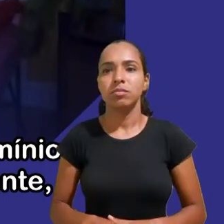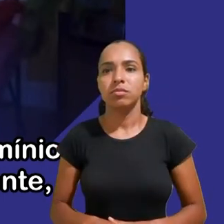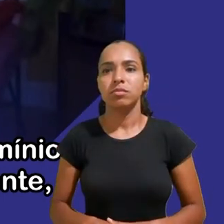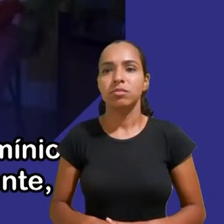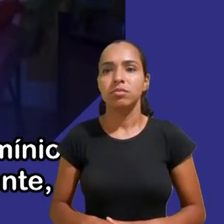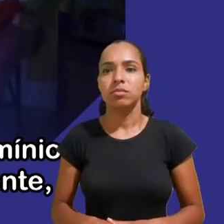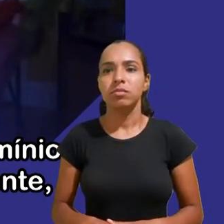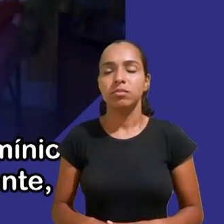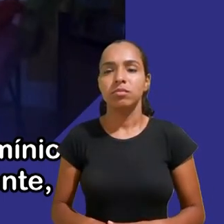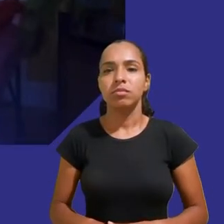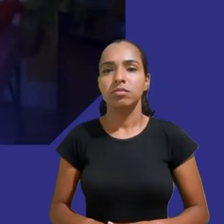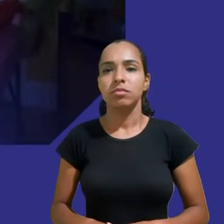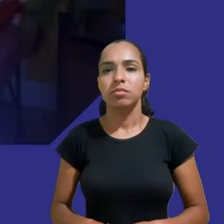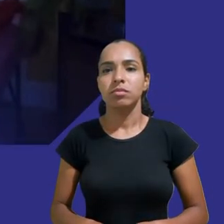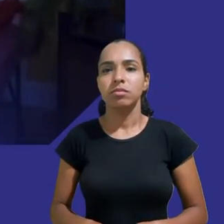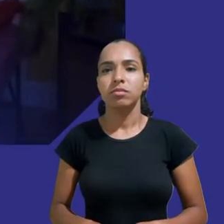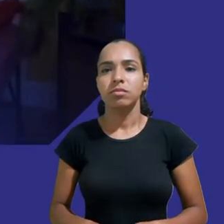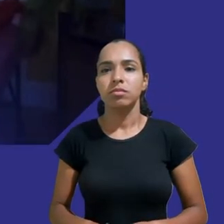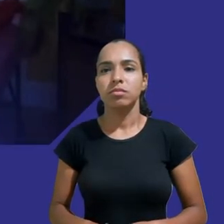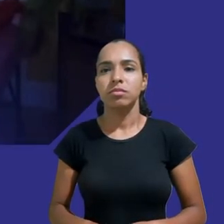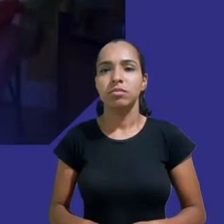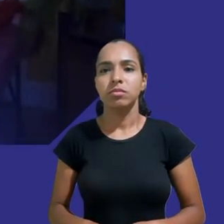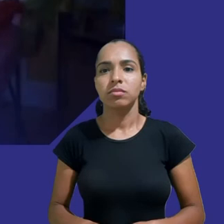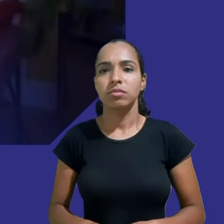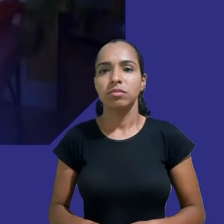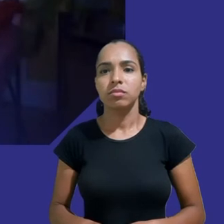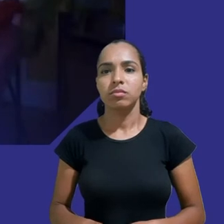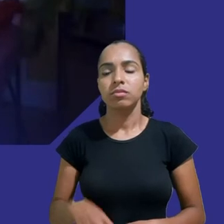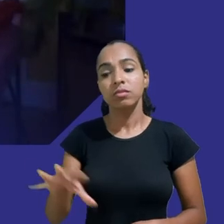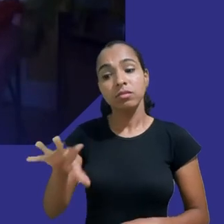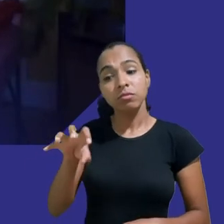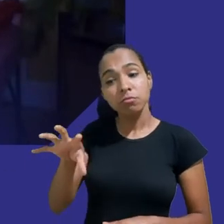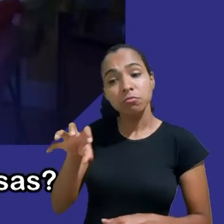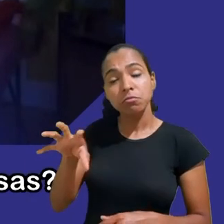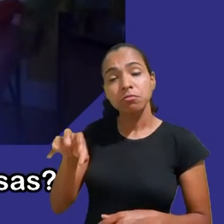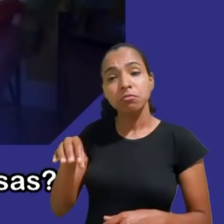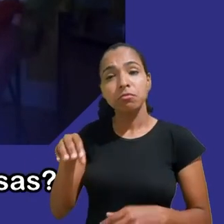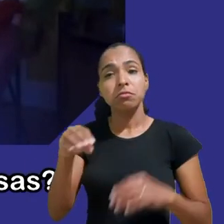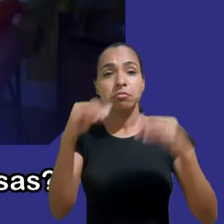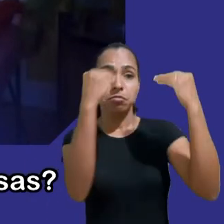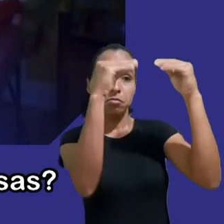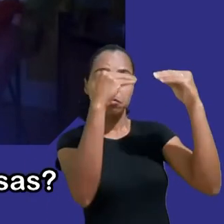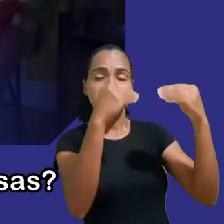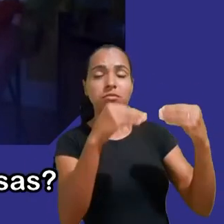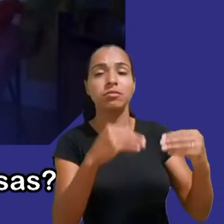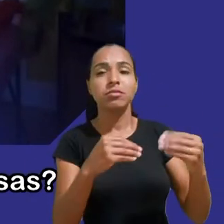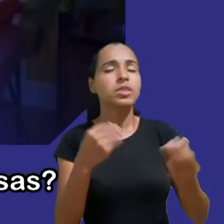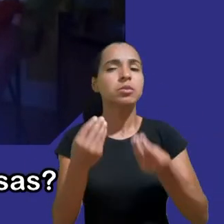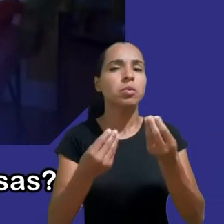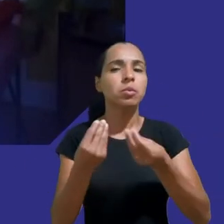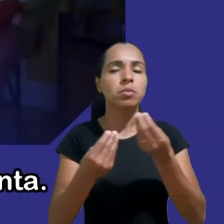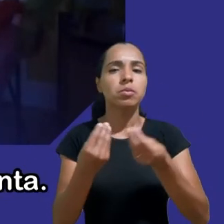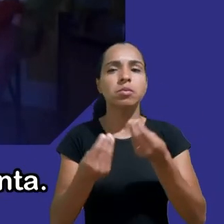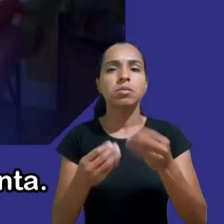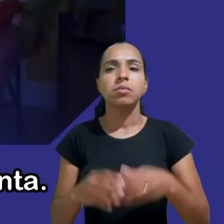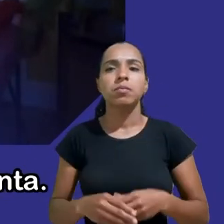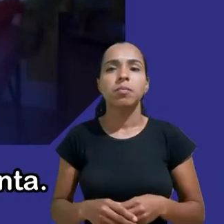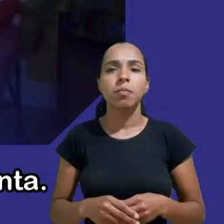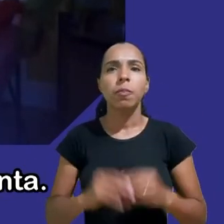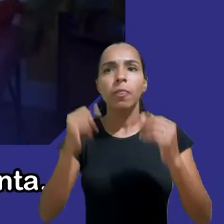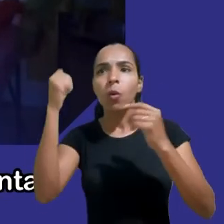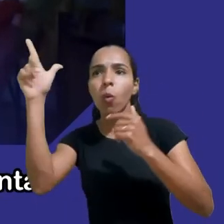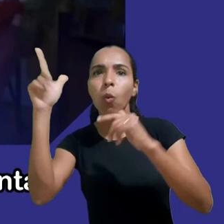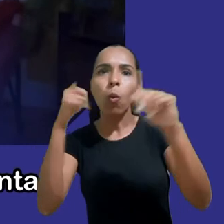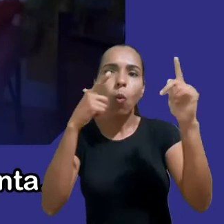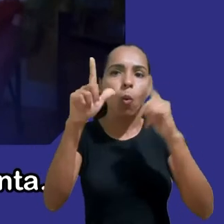on illegal data collection what how does that affect competition and the ability of other companies to compete and that leads me